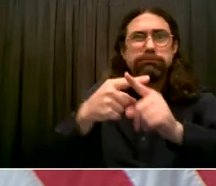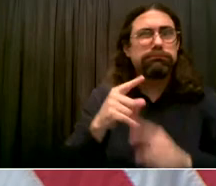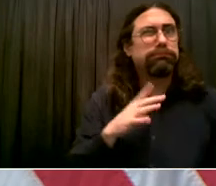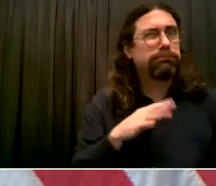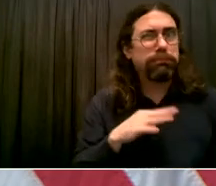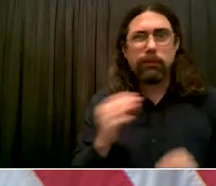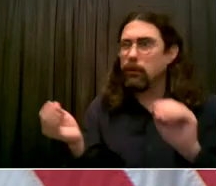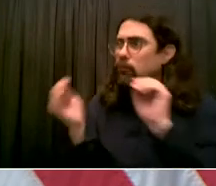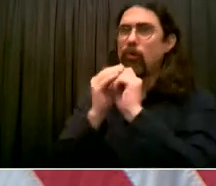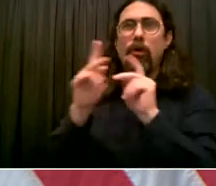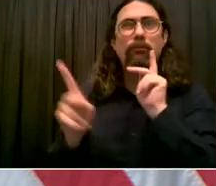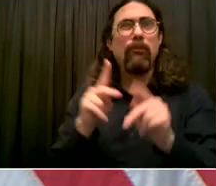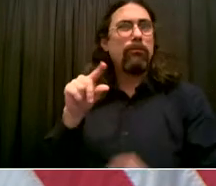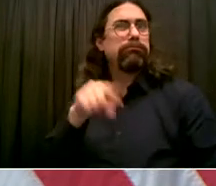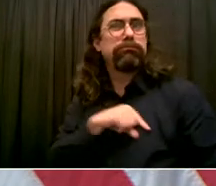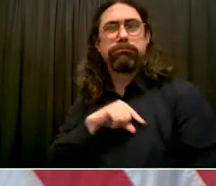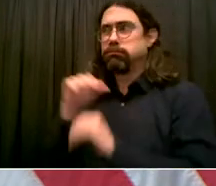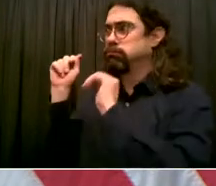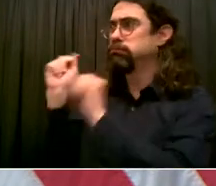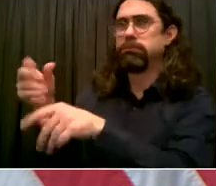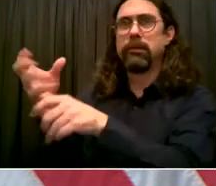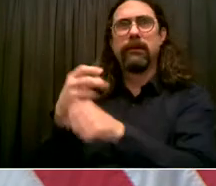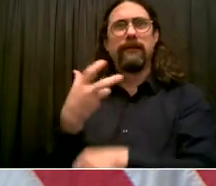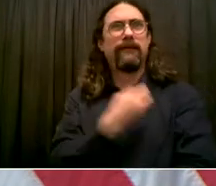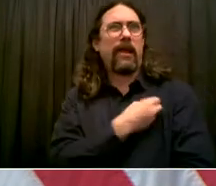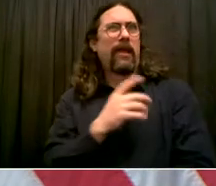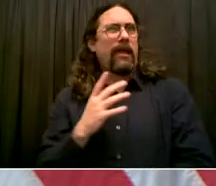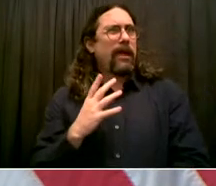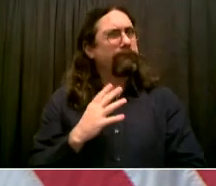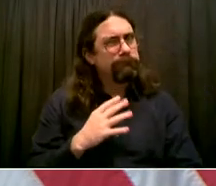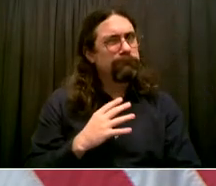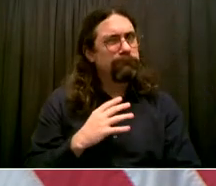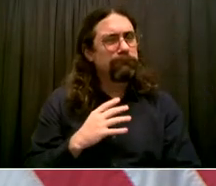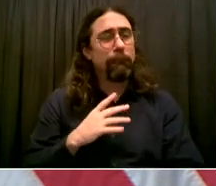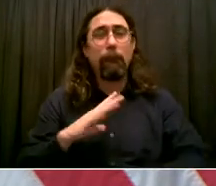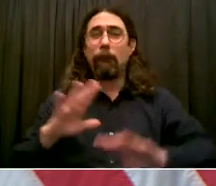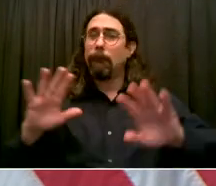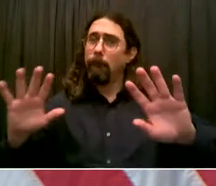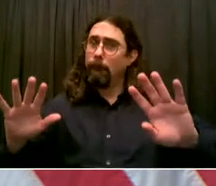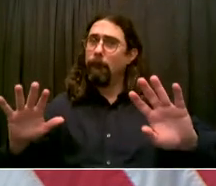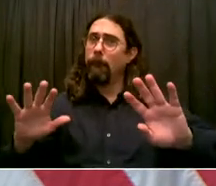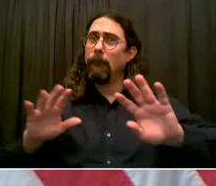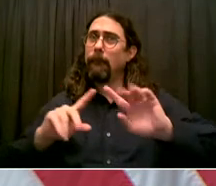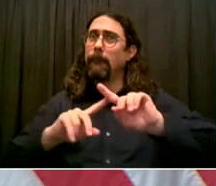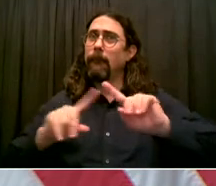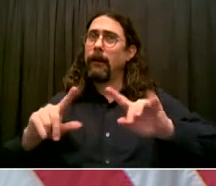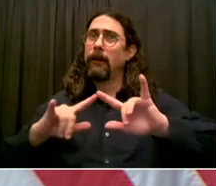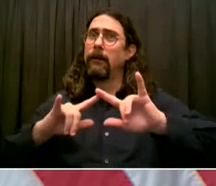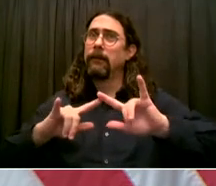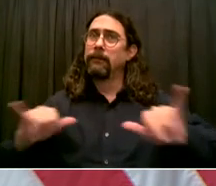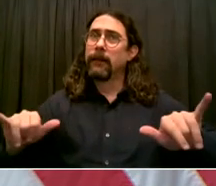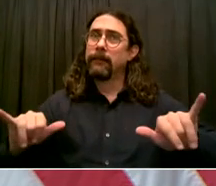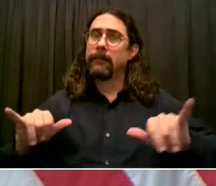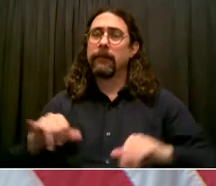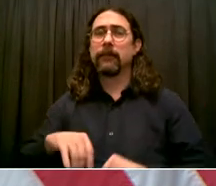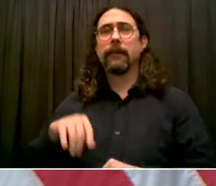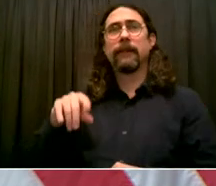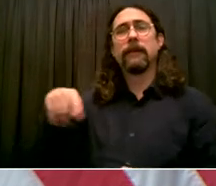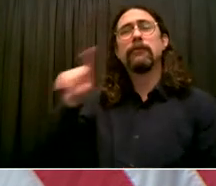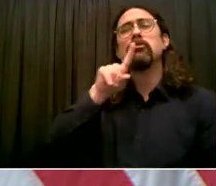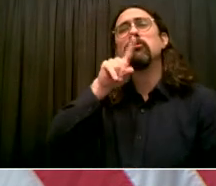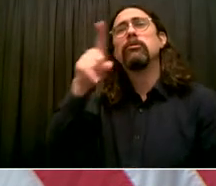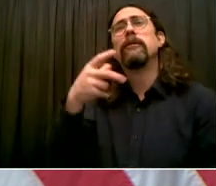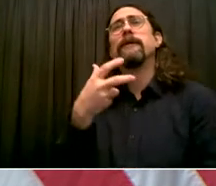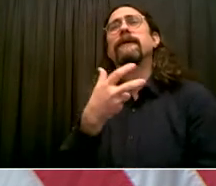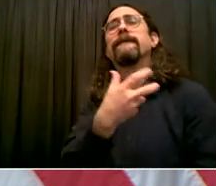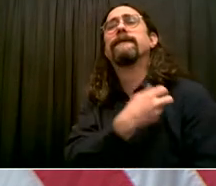has said, we do know that vaccination is most important for people who are most at risk, either